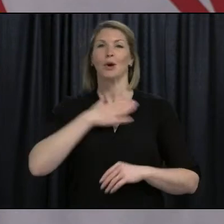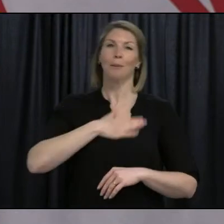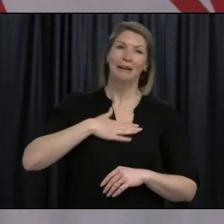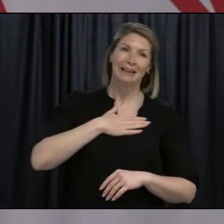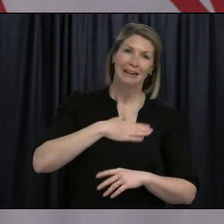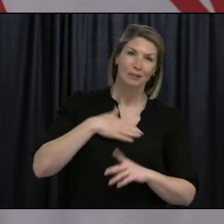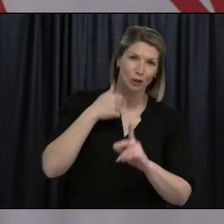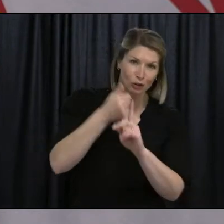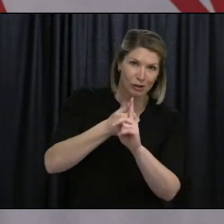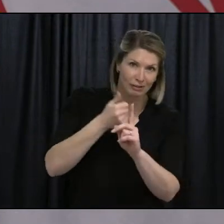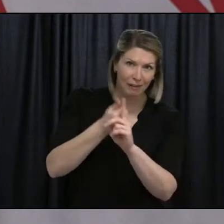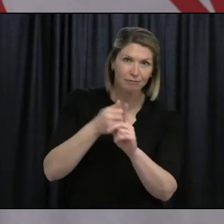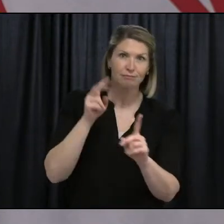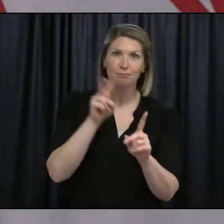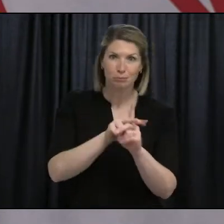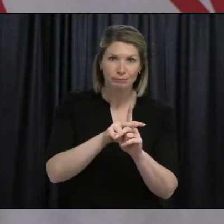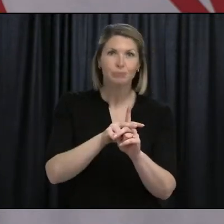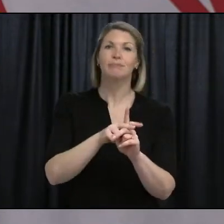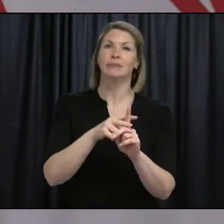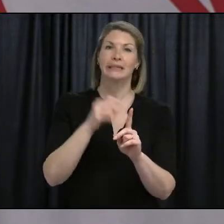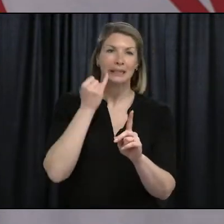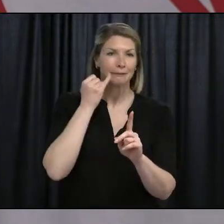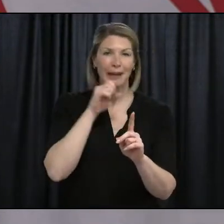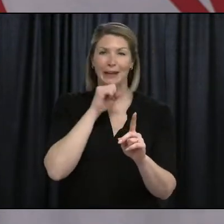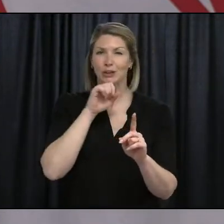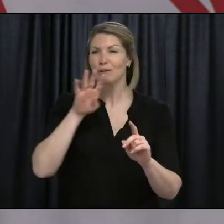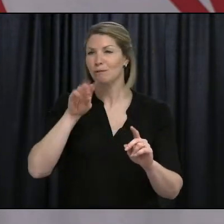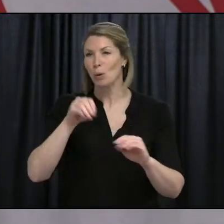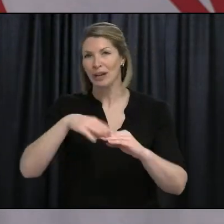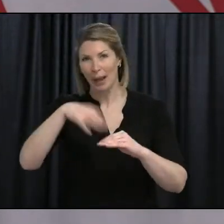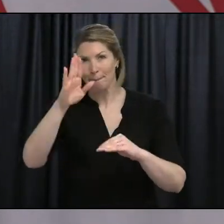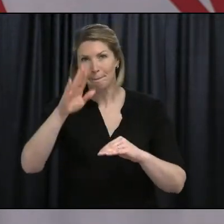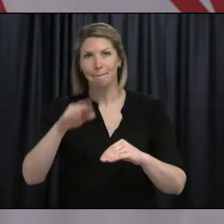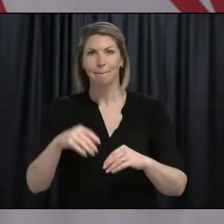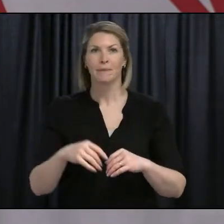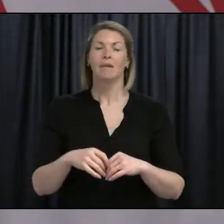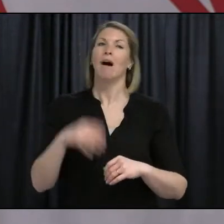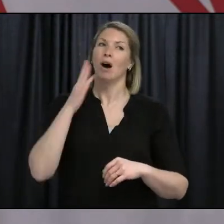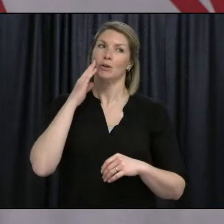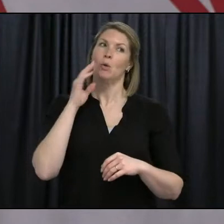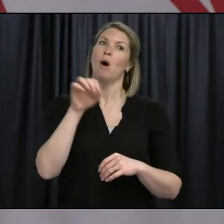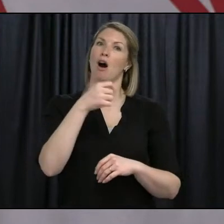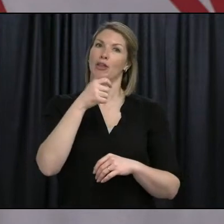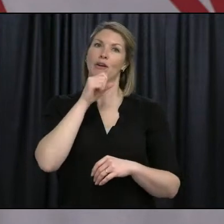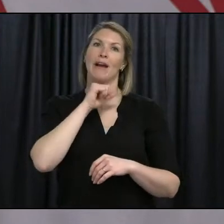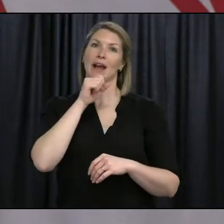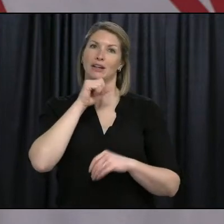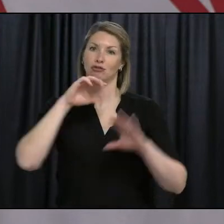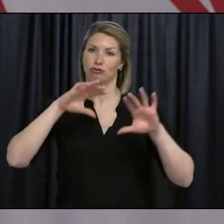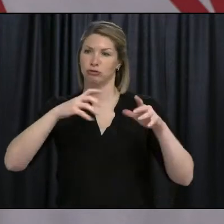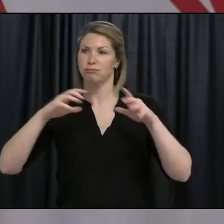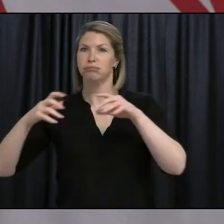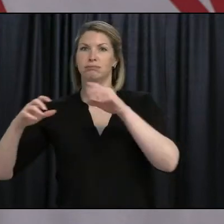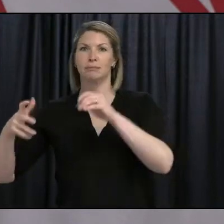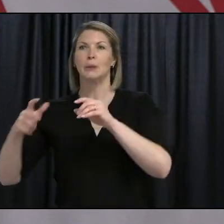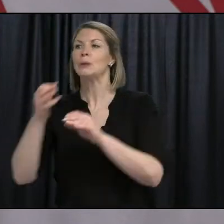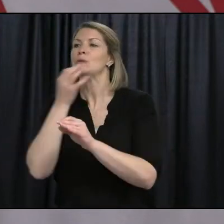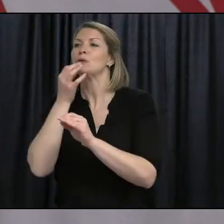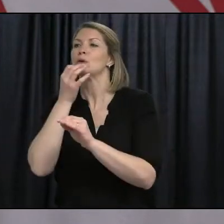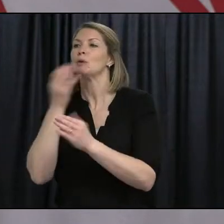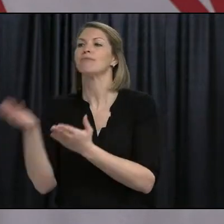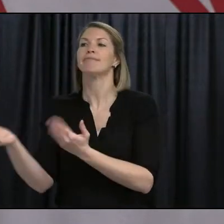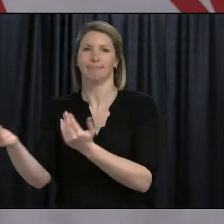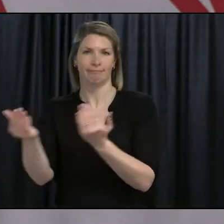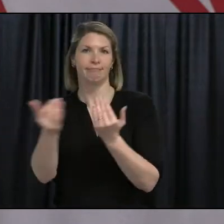age group, please pre-register. And it certainly won't be long for others as other age groups continue to roll out as Dr. Fitzgerald